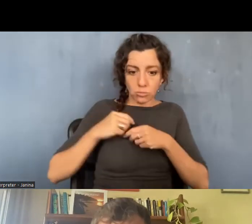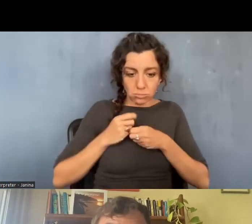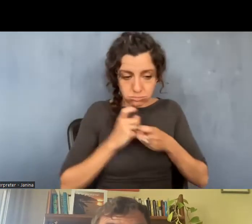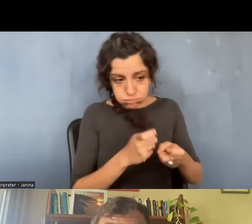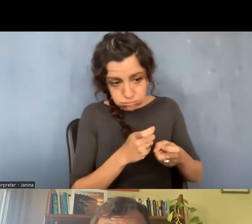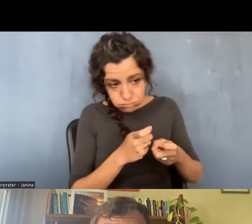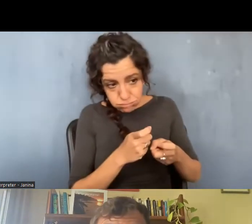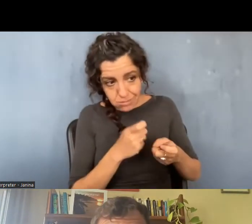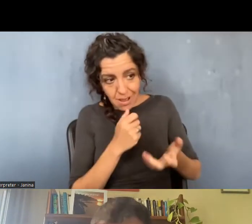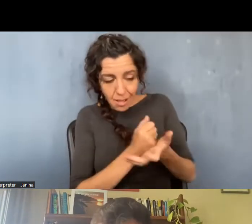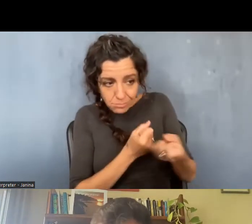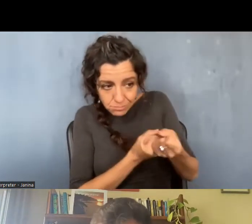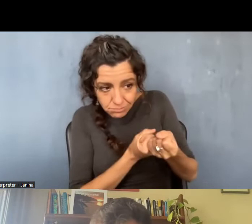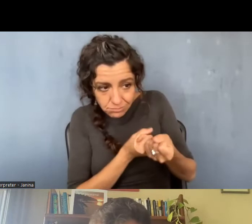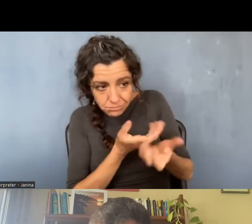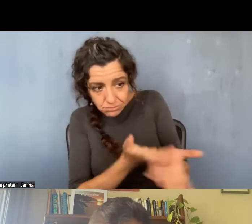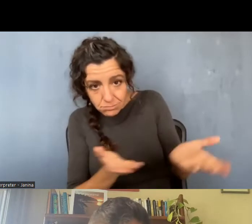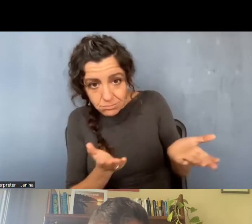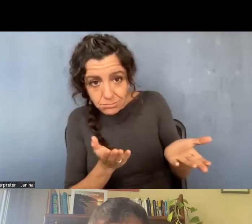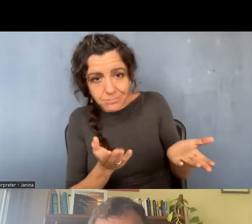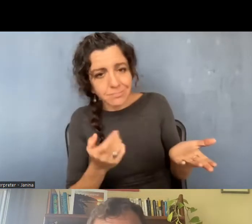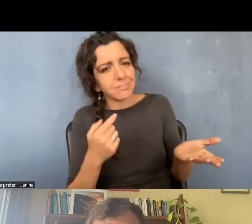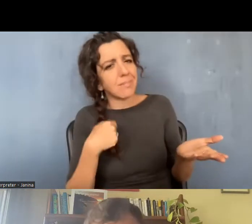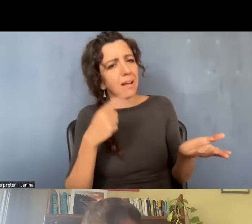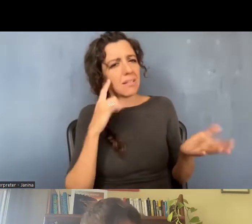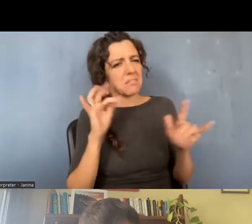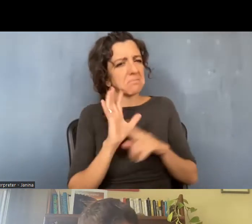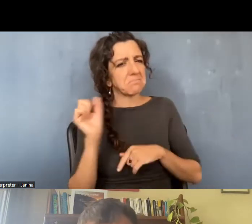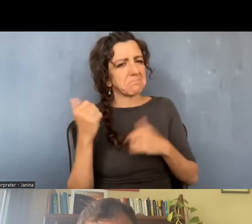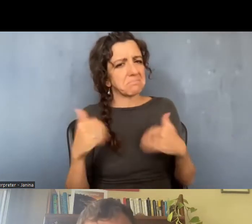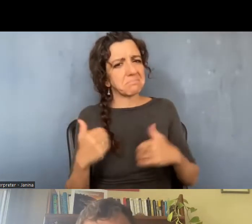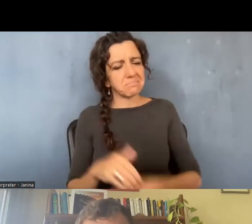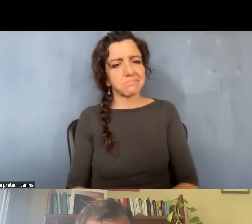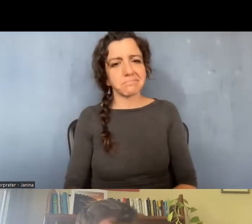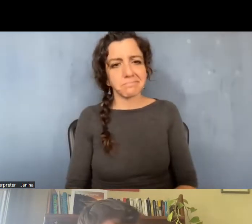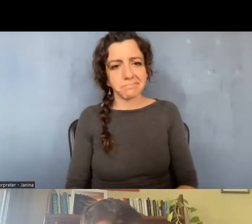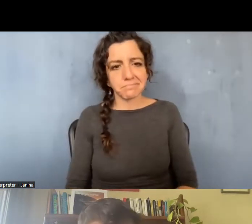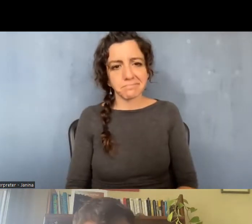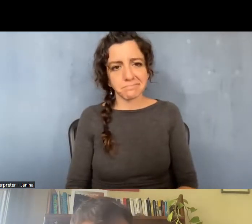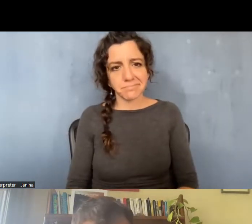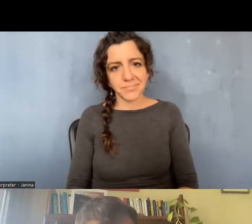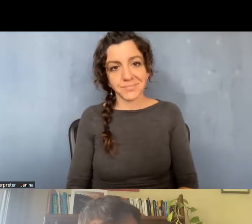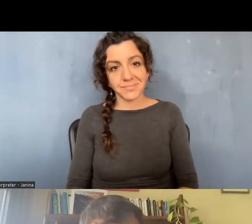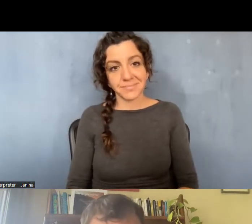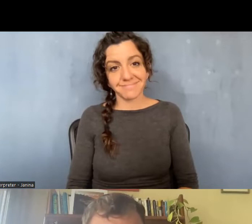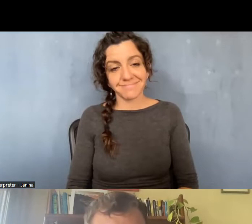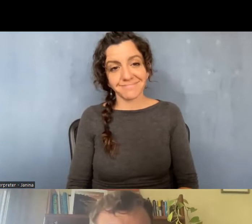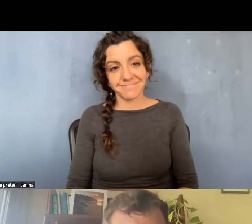to support its own community, I think would be phenomenal. Next slide, please.